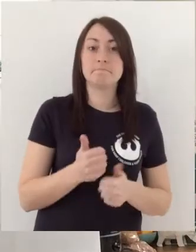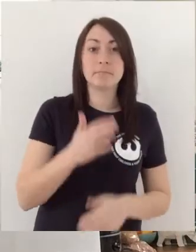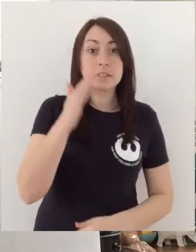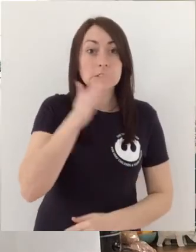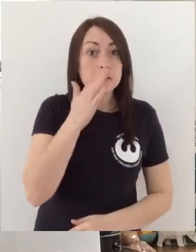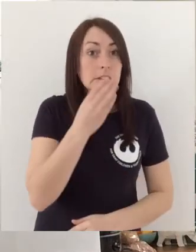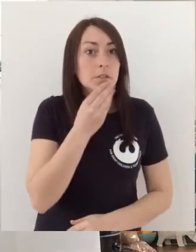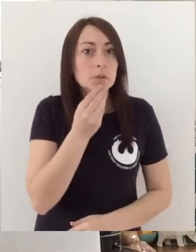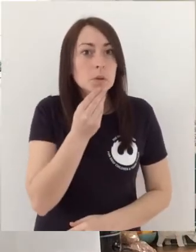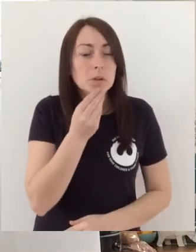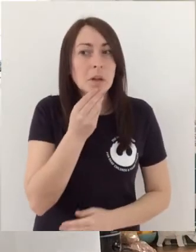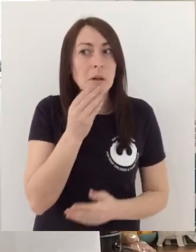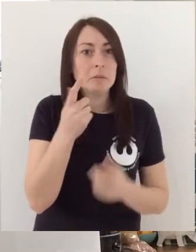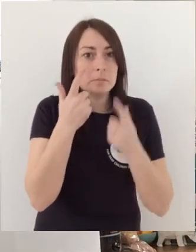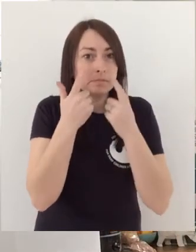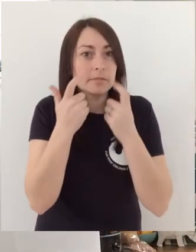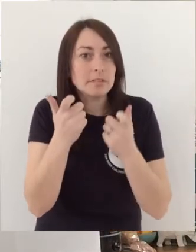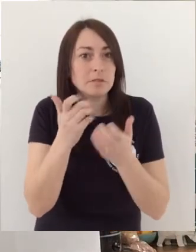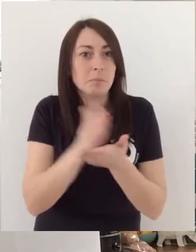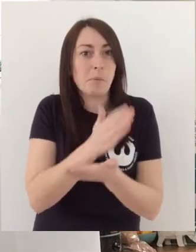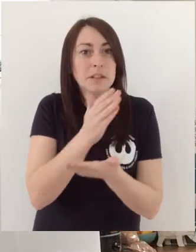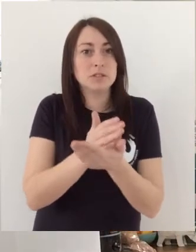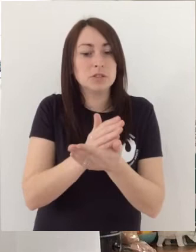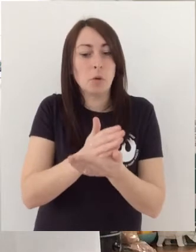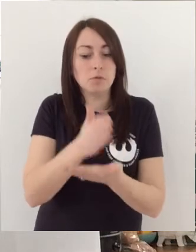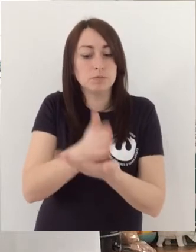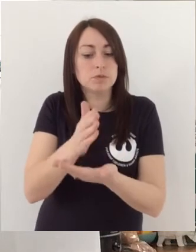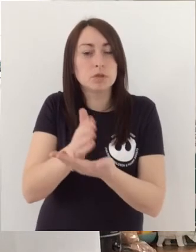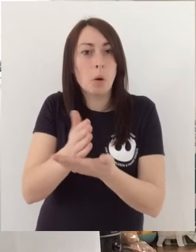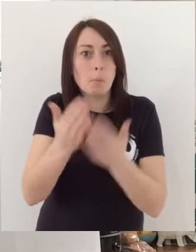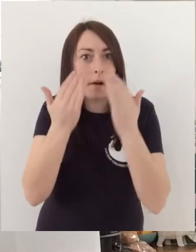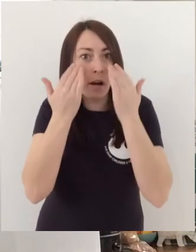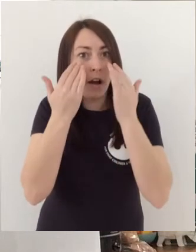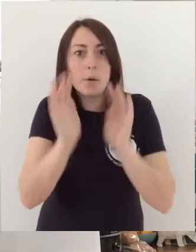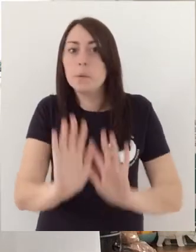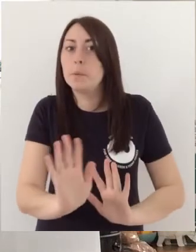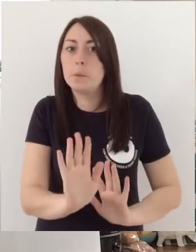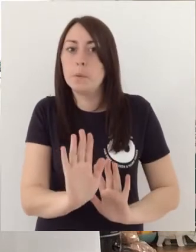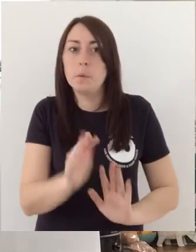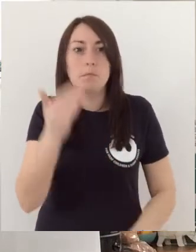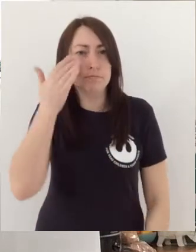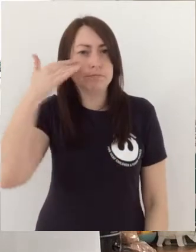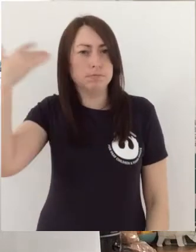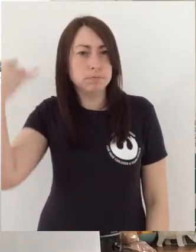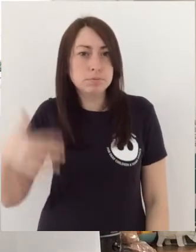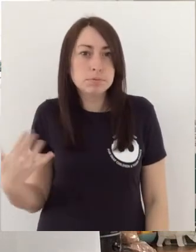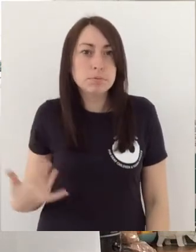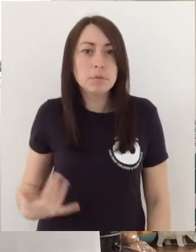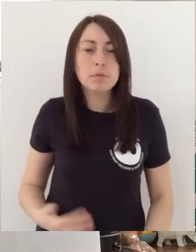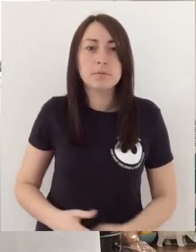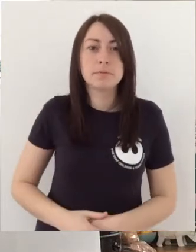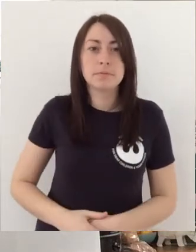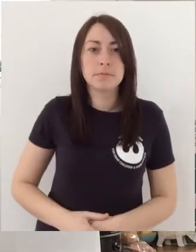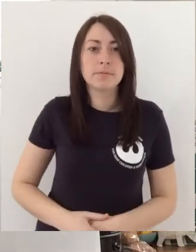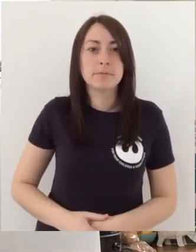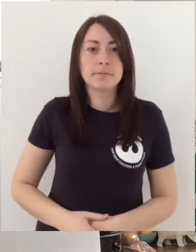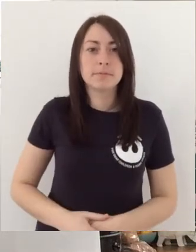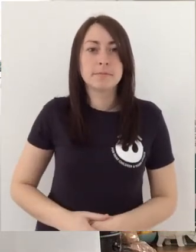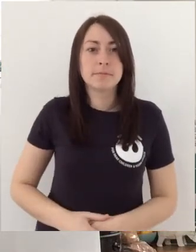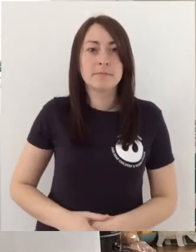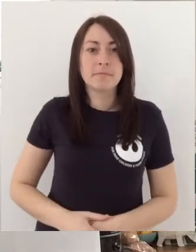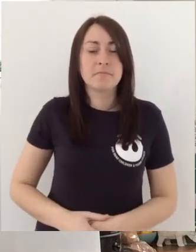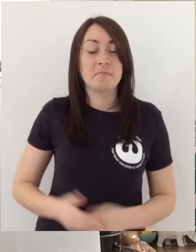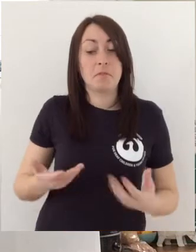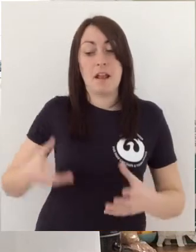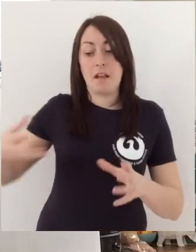If you are using chilli, just make sure that once you've chopped that, you don't touch your eyes, because that will really hurt. Okay, what we're going to